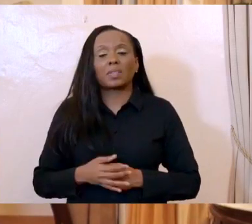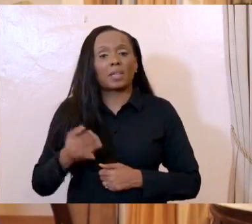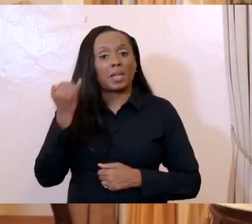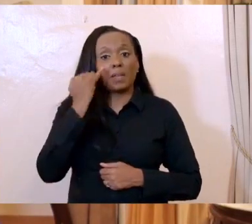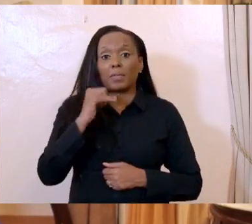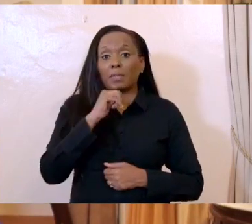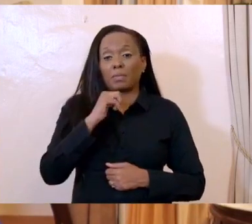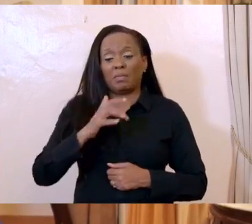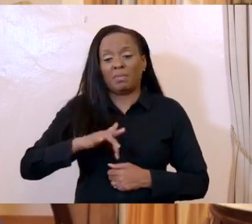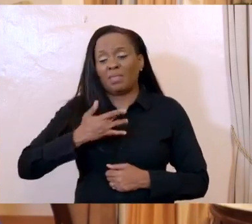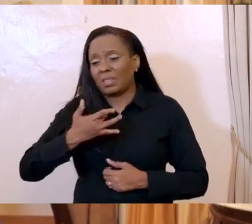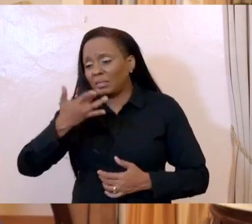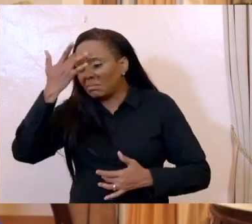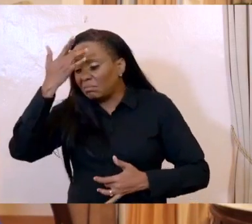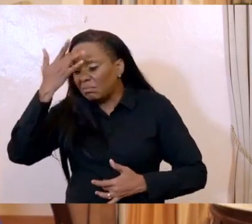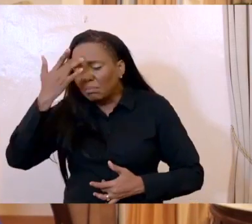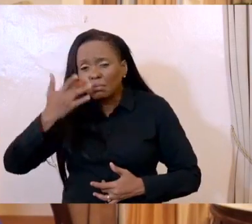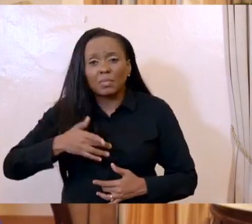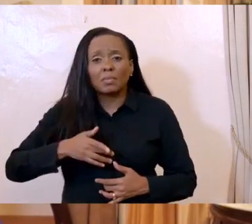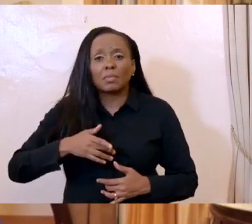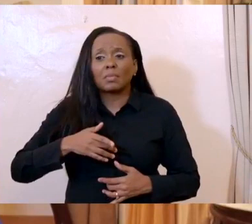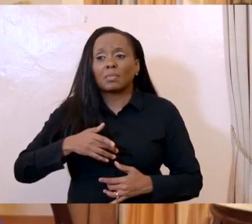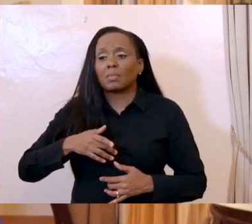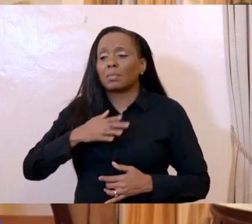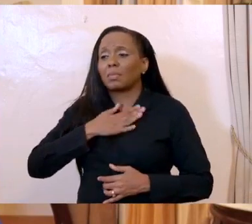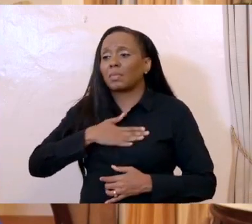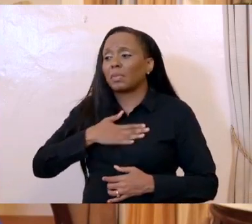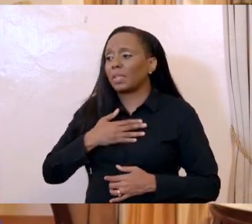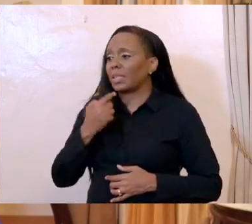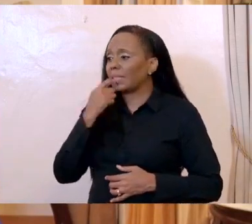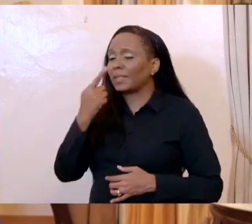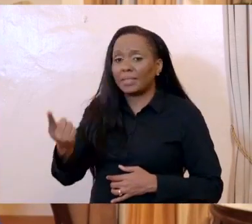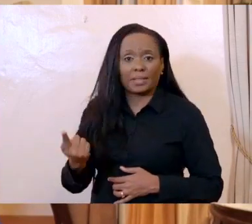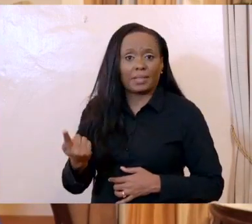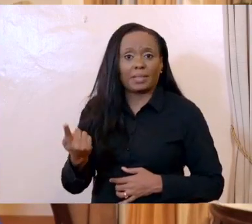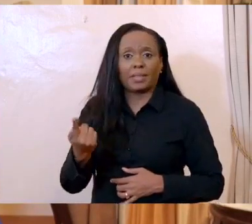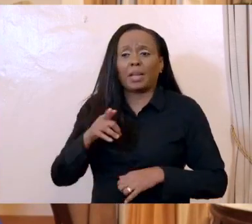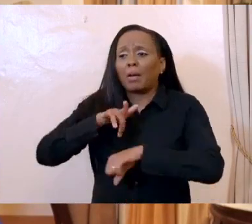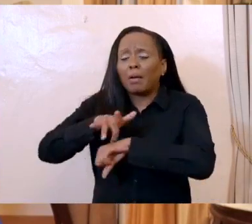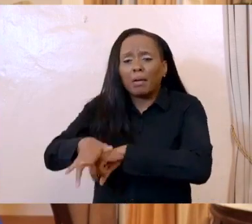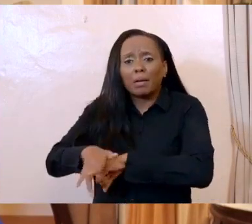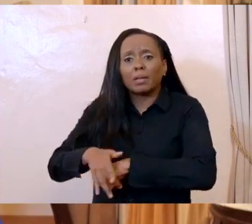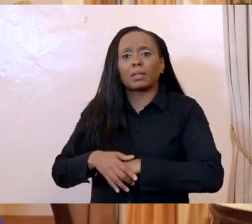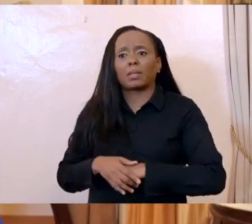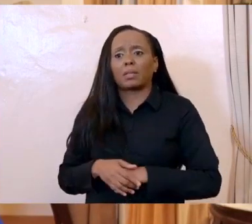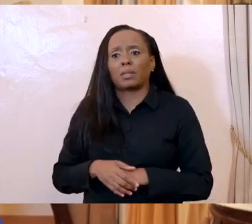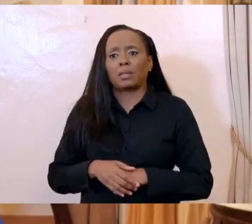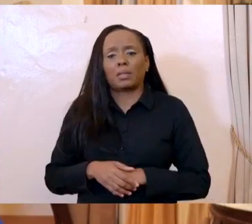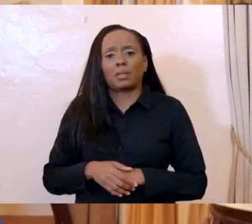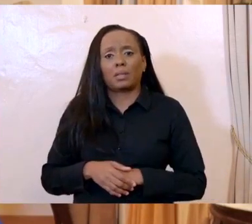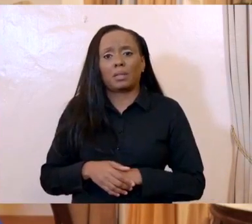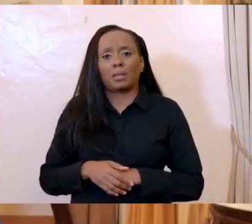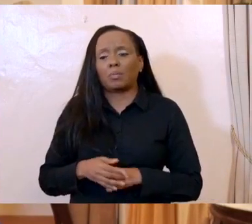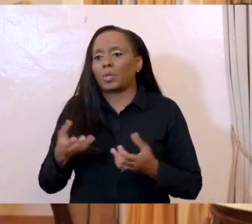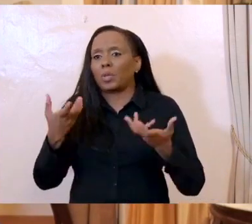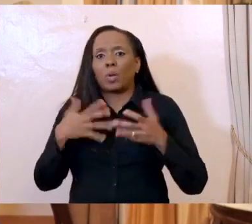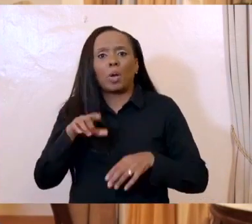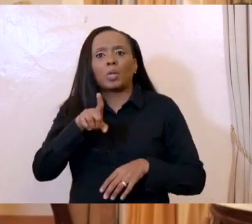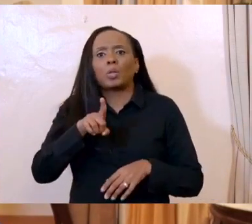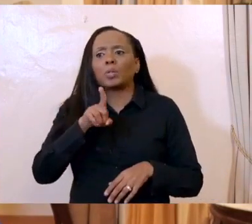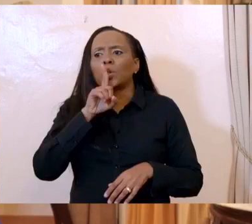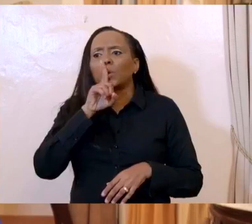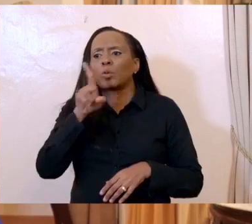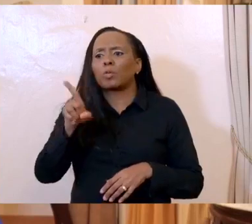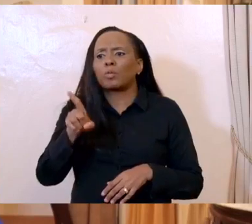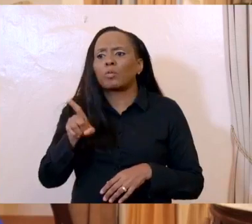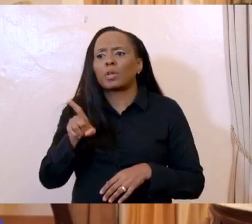unwell, report it early, because we could deteriorate very quickly or infect other family members,